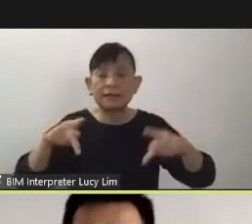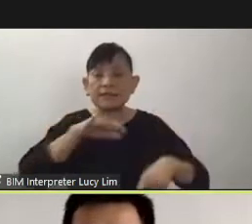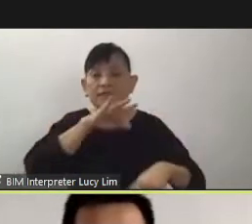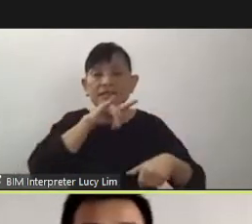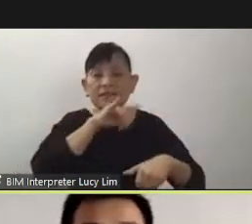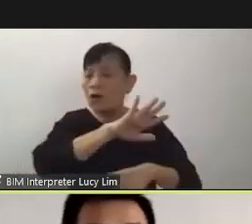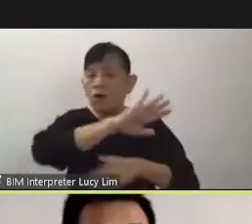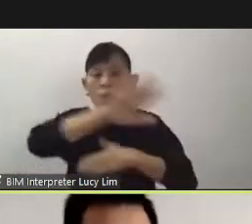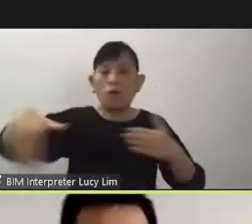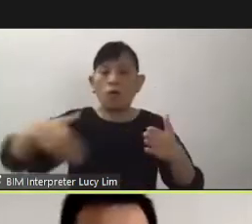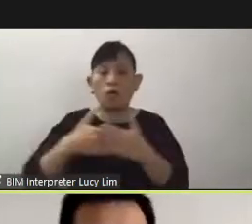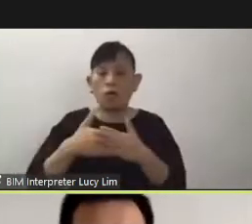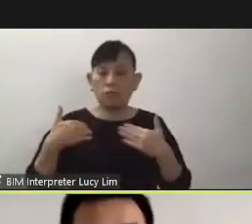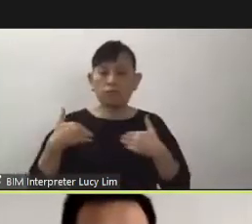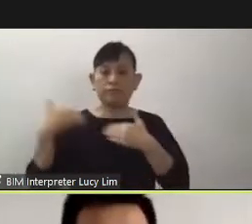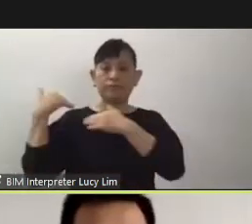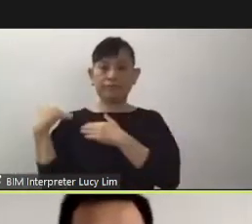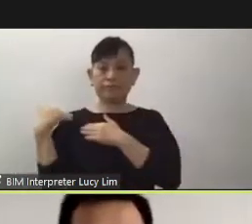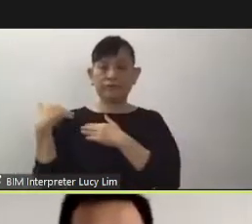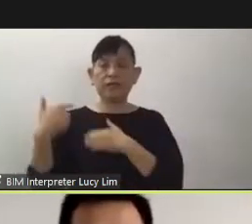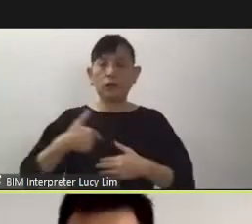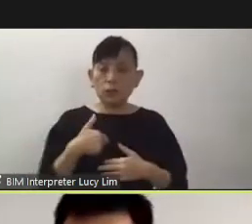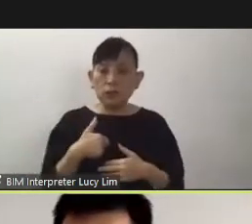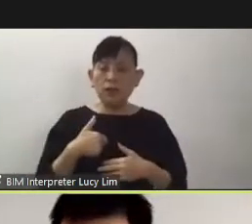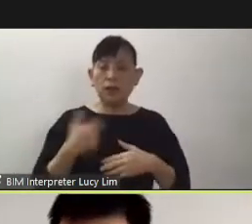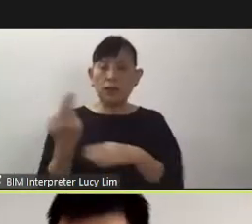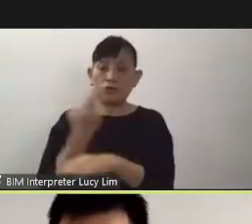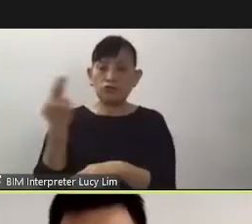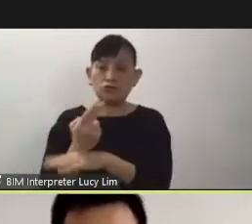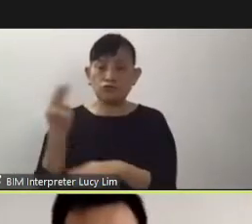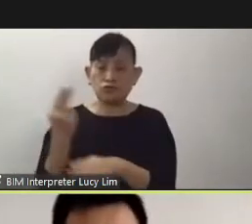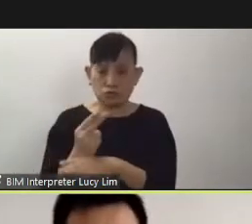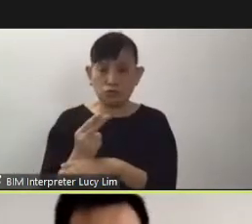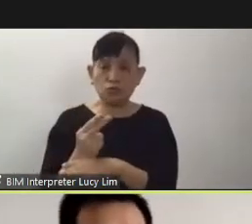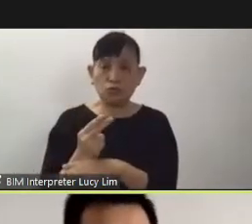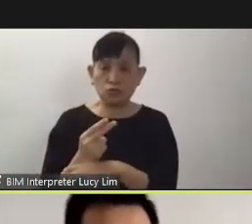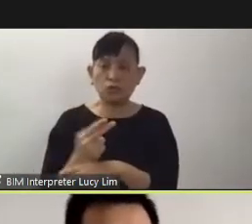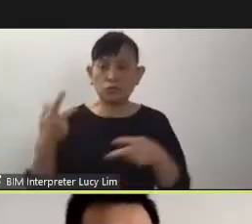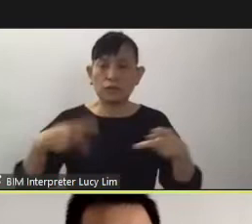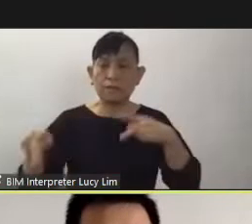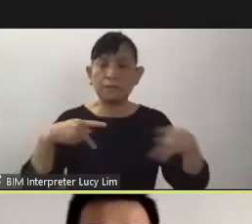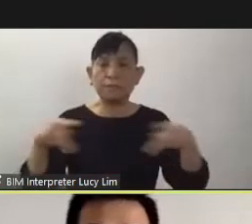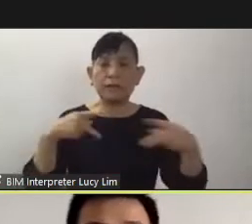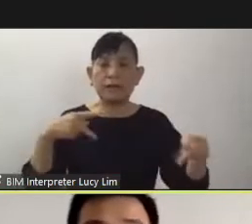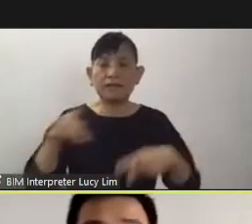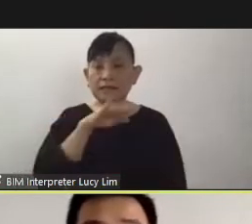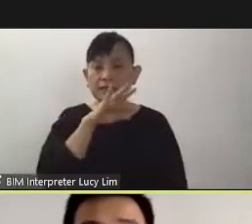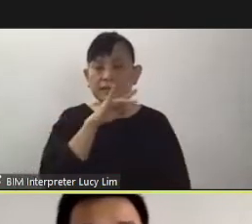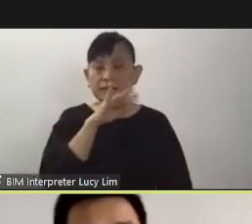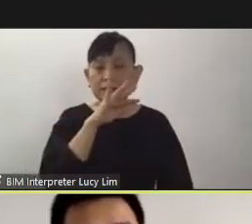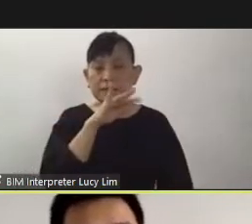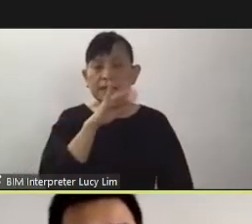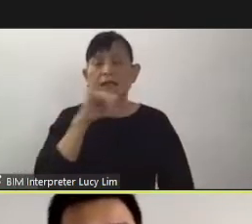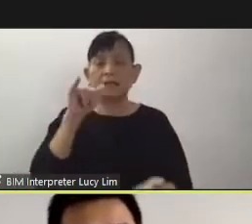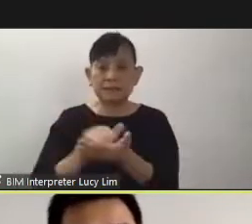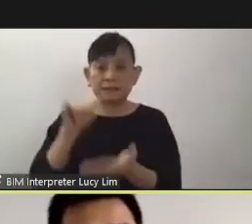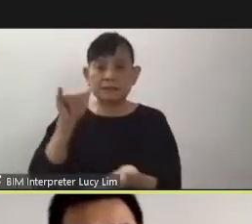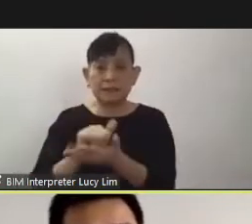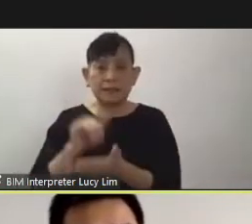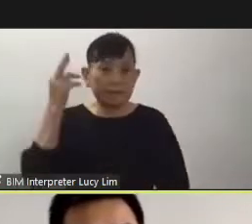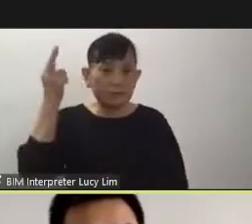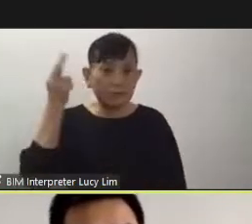Because as long as we are humans, we are consumers, we are contributing to this plastic pollution. That is also the reasons we want